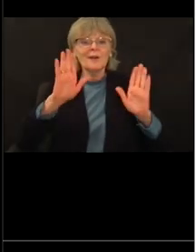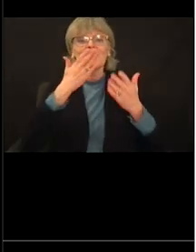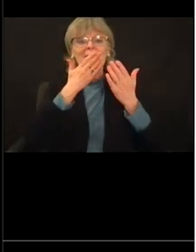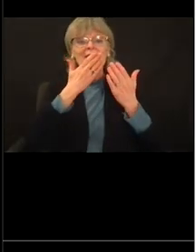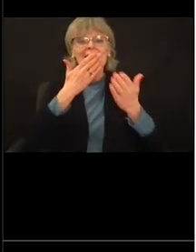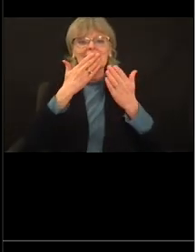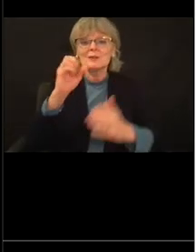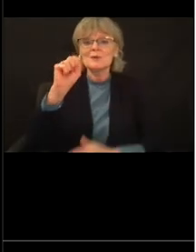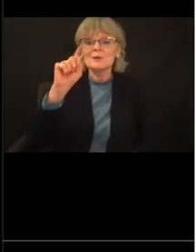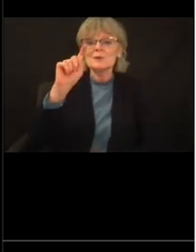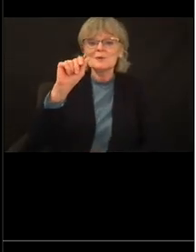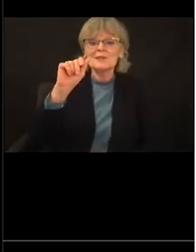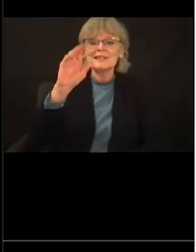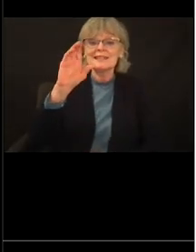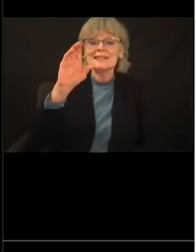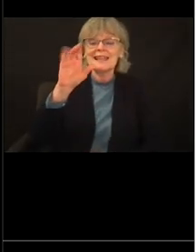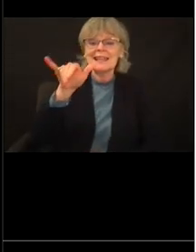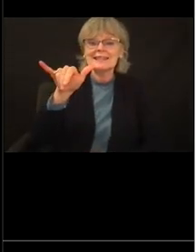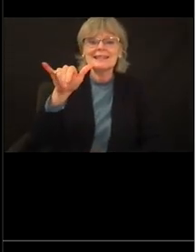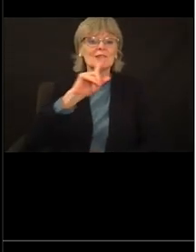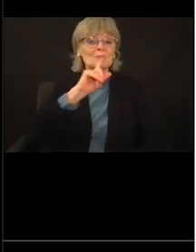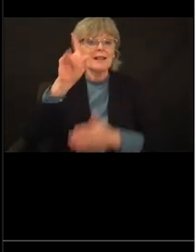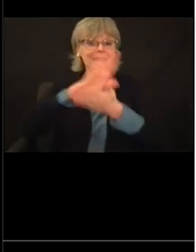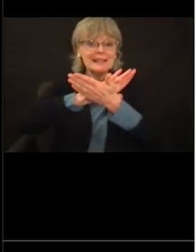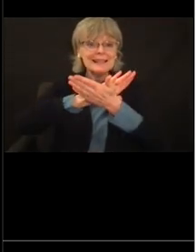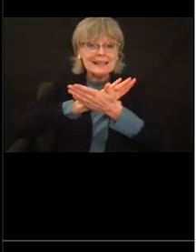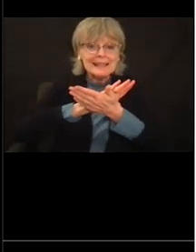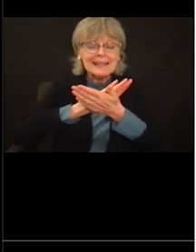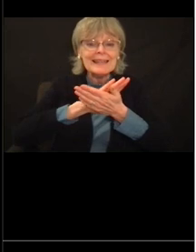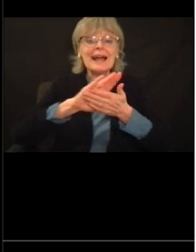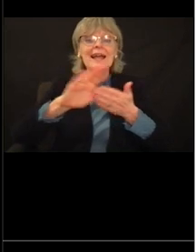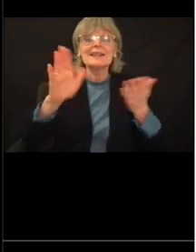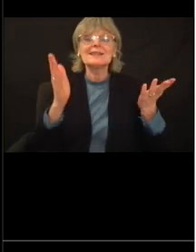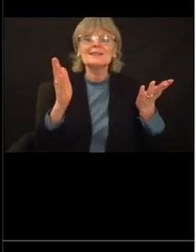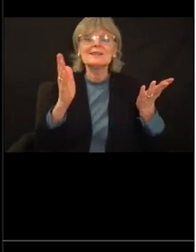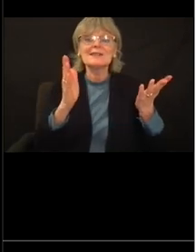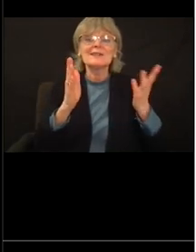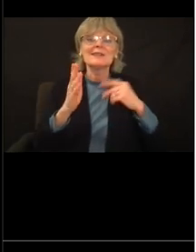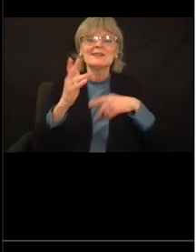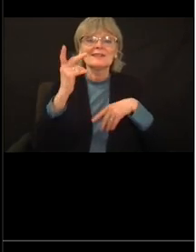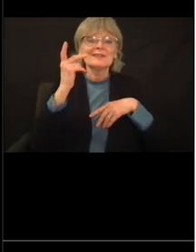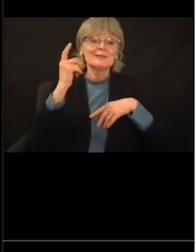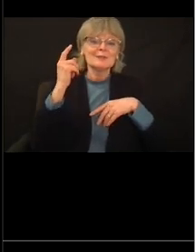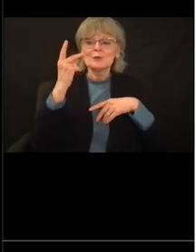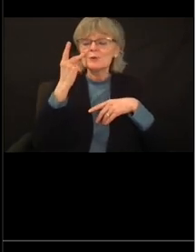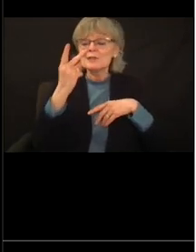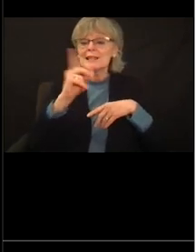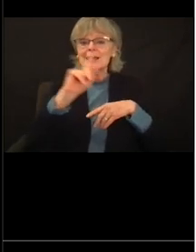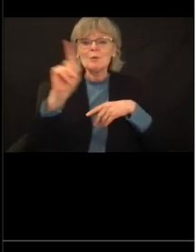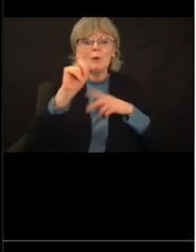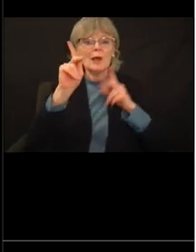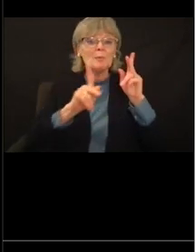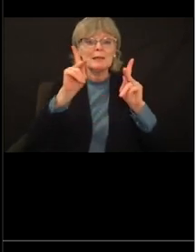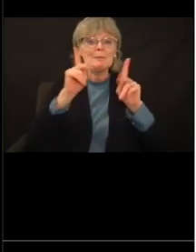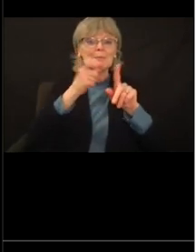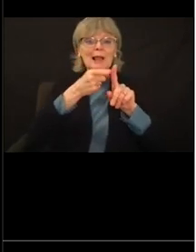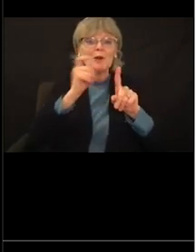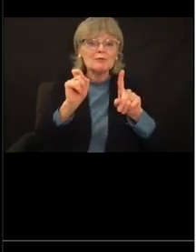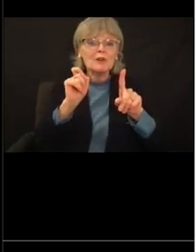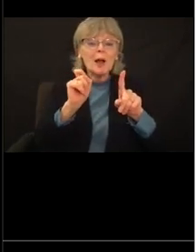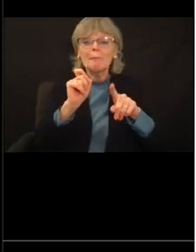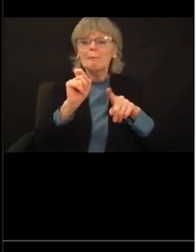Stacy. And it's so nice to hear where everybody was tuning in from today. All over the United